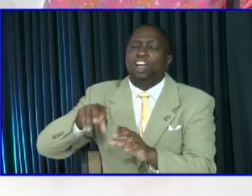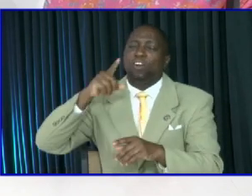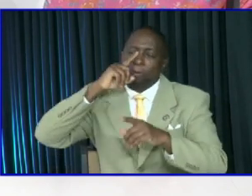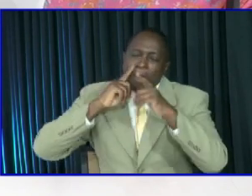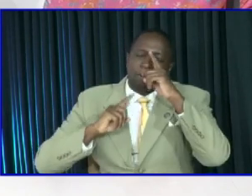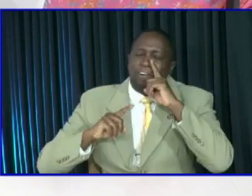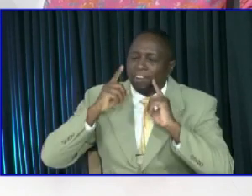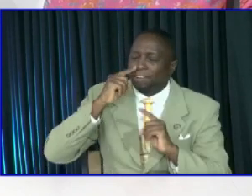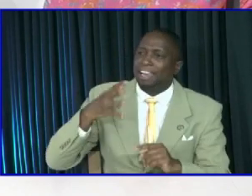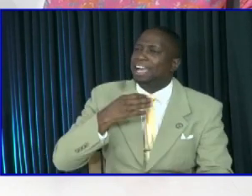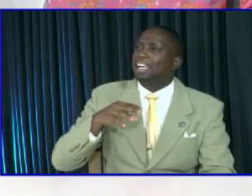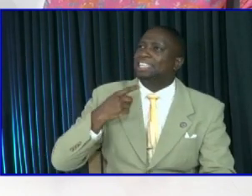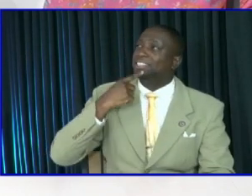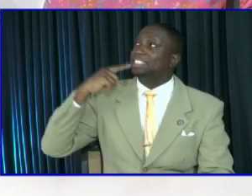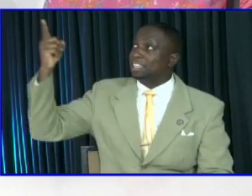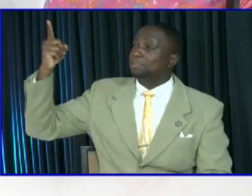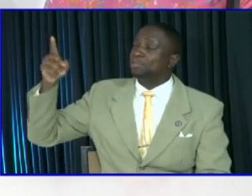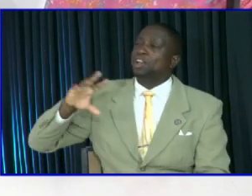And